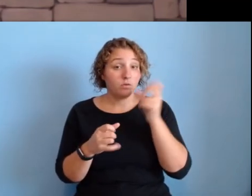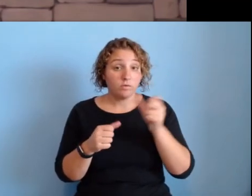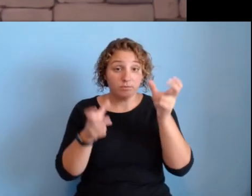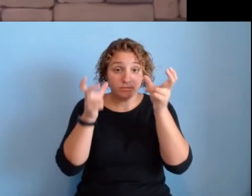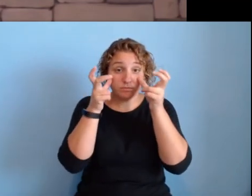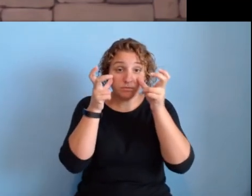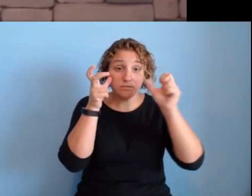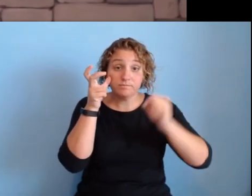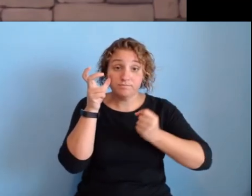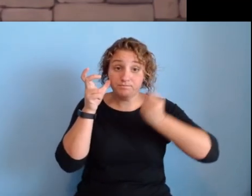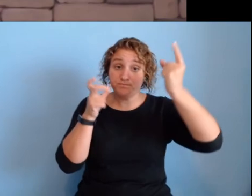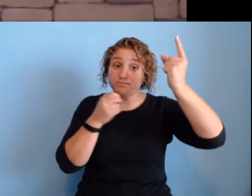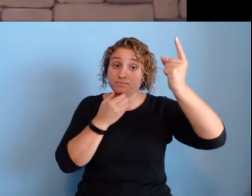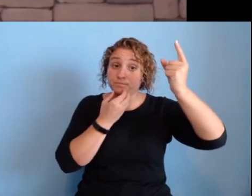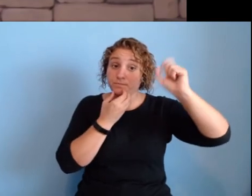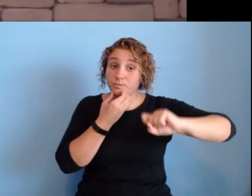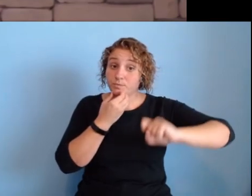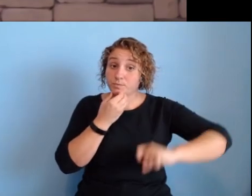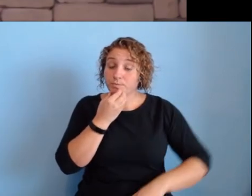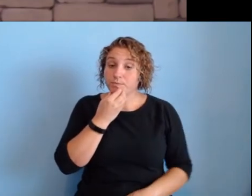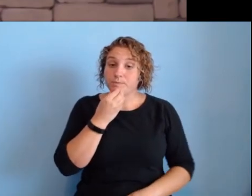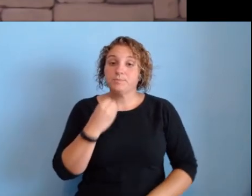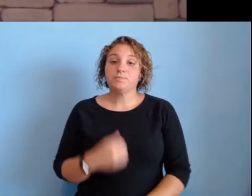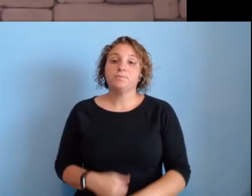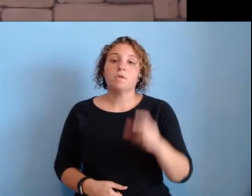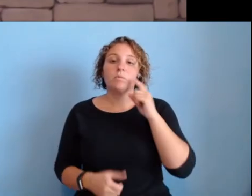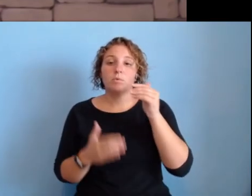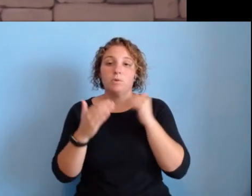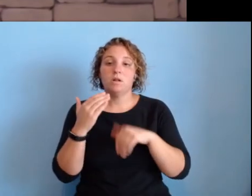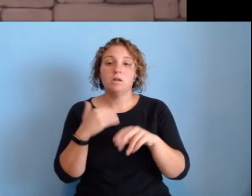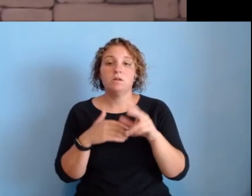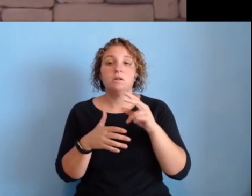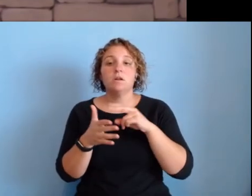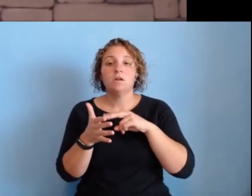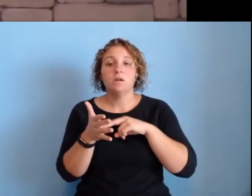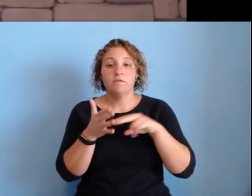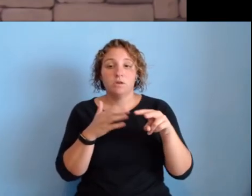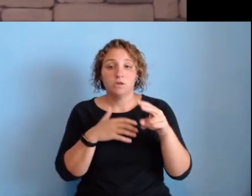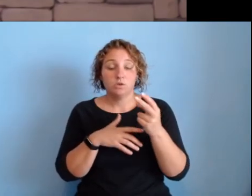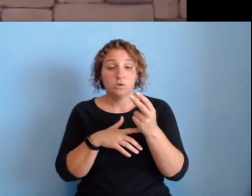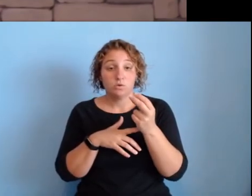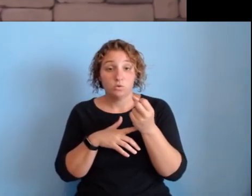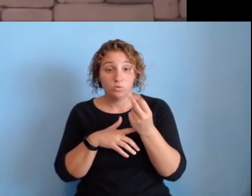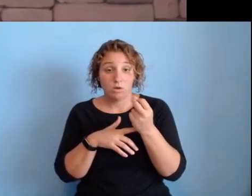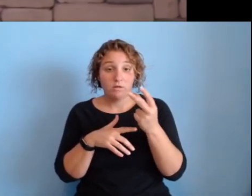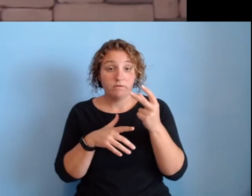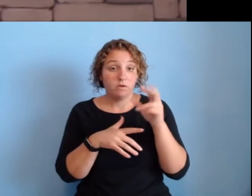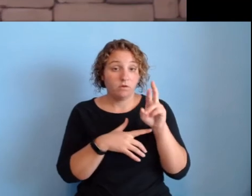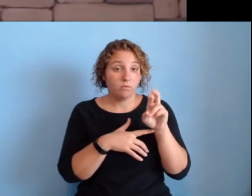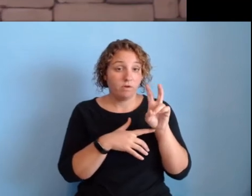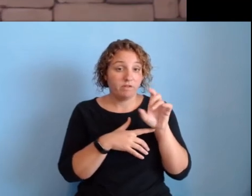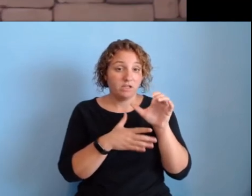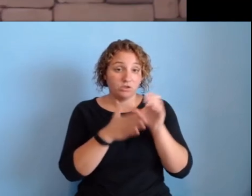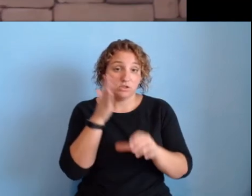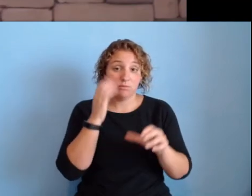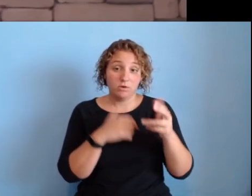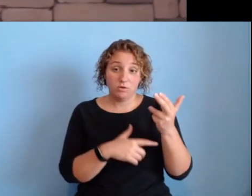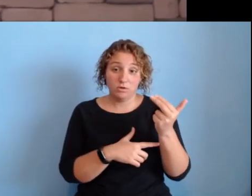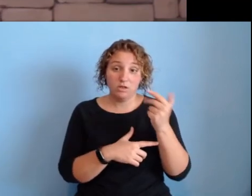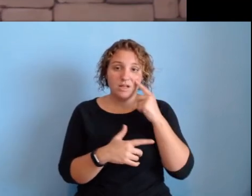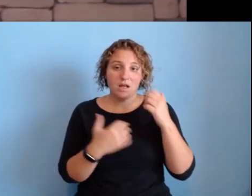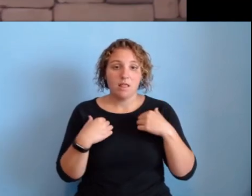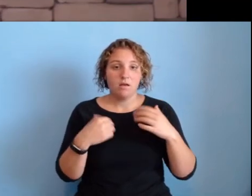though. Look at verse 12 of Revelation 13. This false prophet shows up to assist the Antichrist. He exercises all